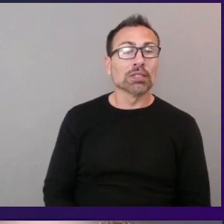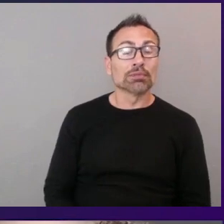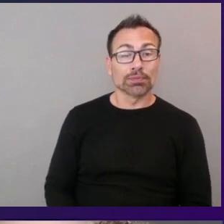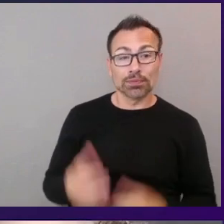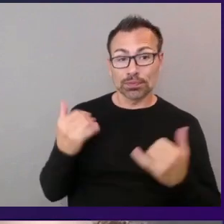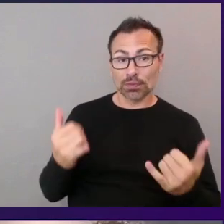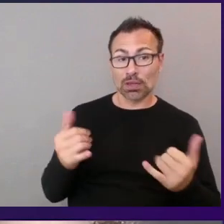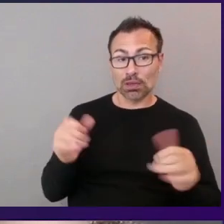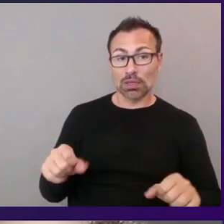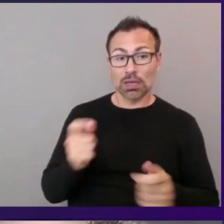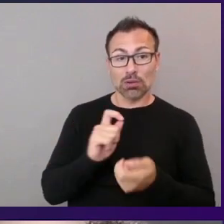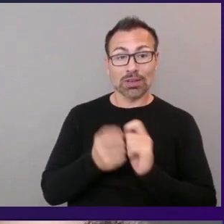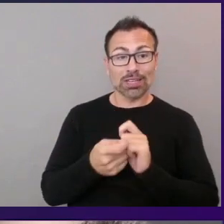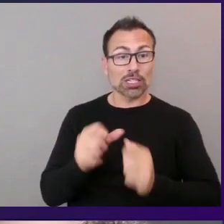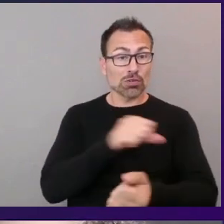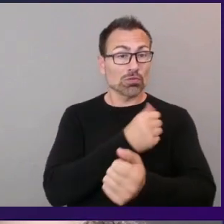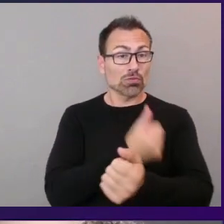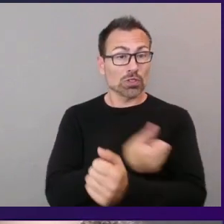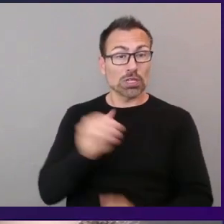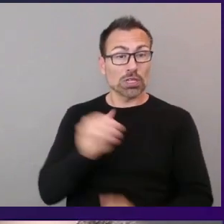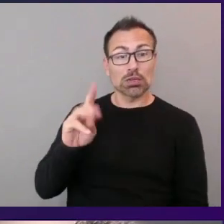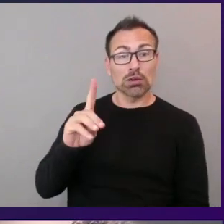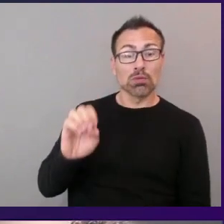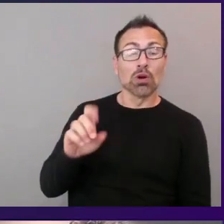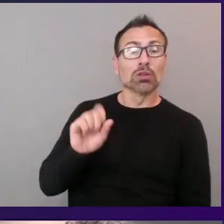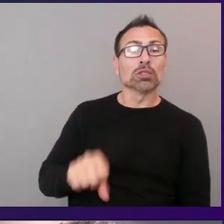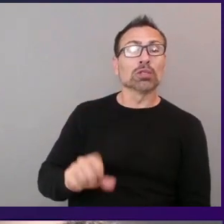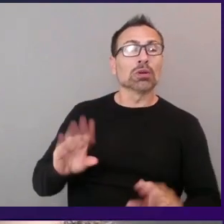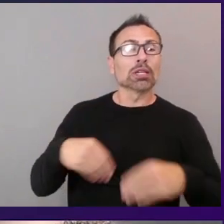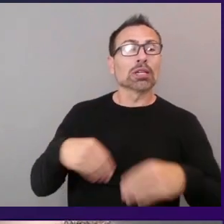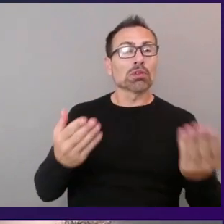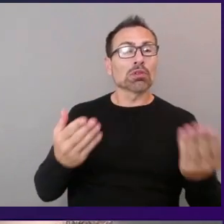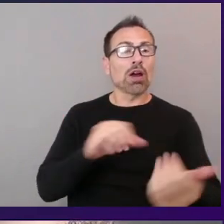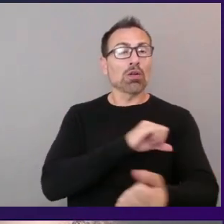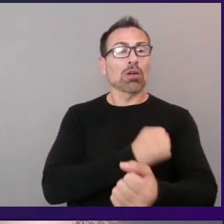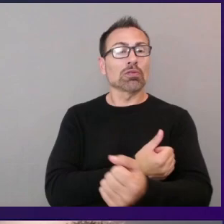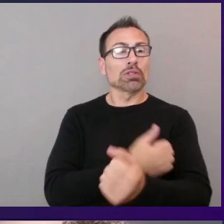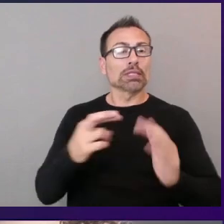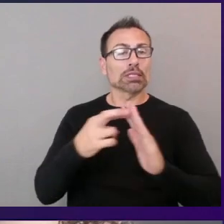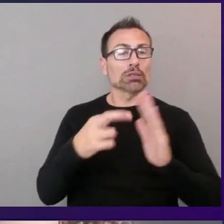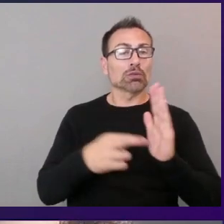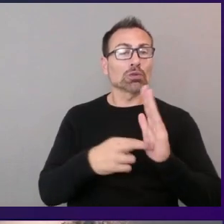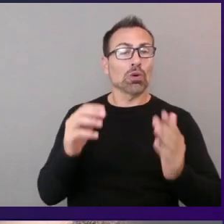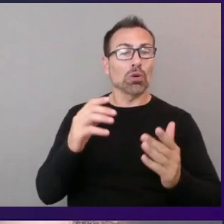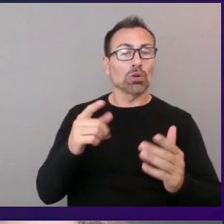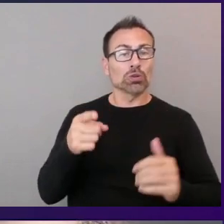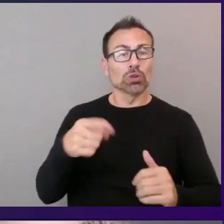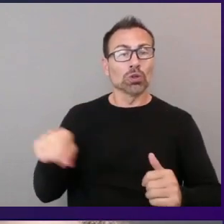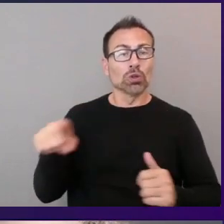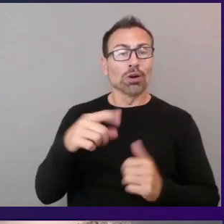the authorization mode. So we can provide authorization rule to our game model.